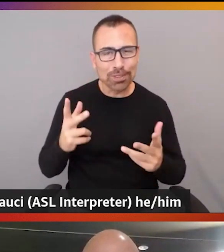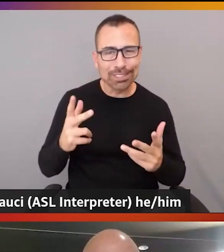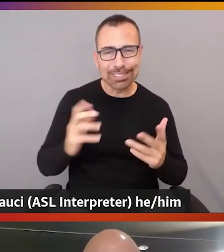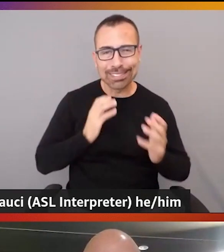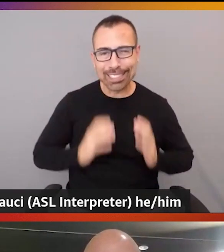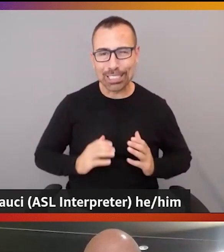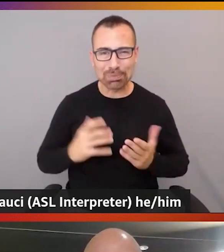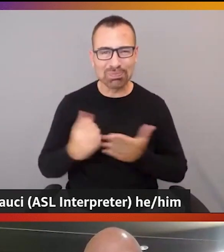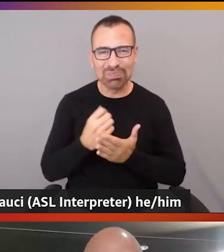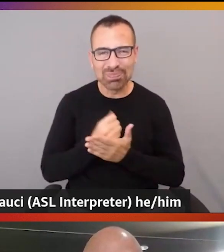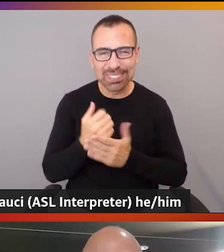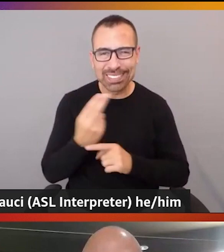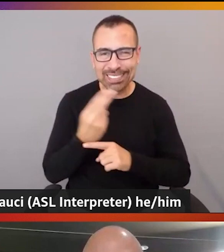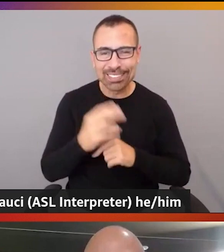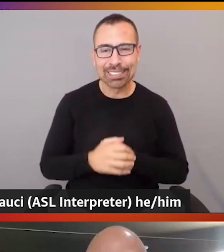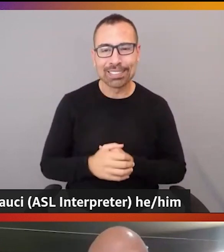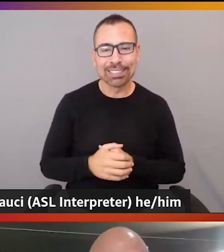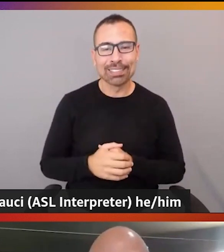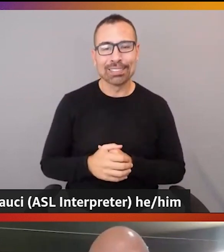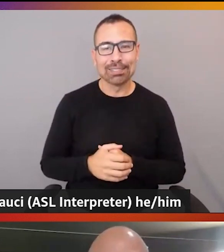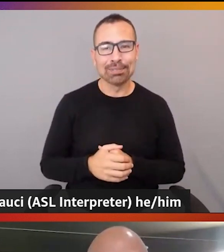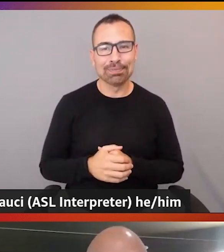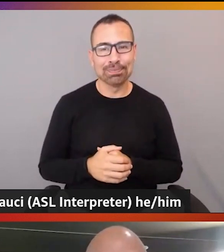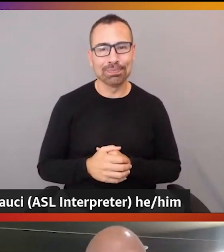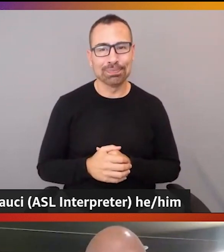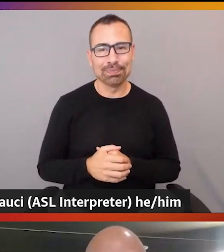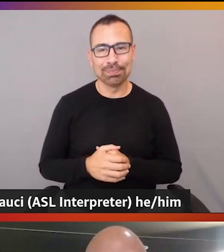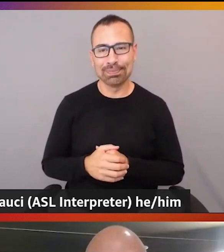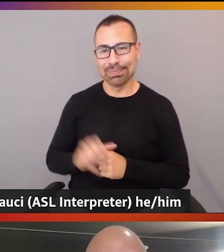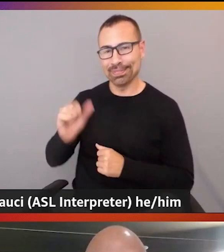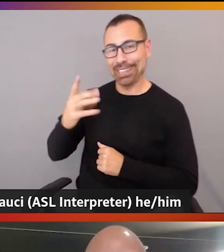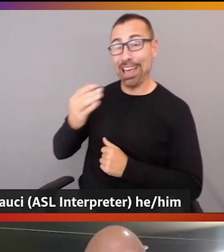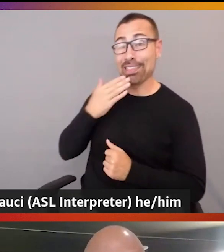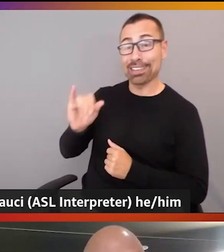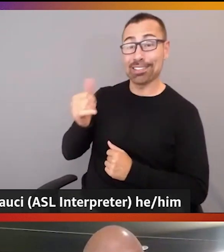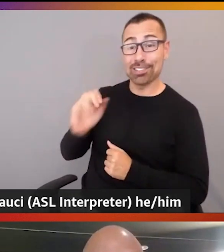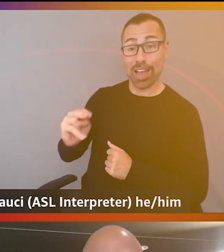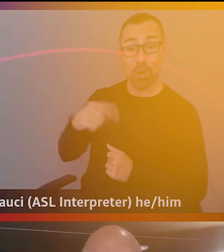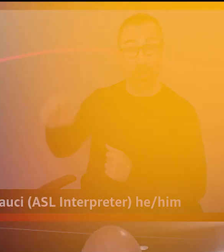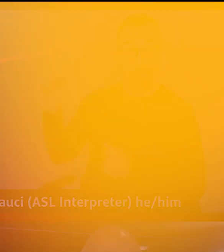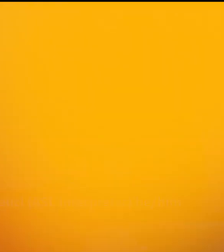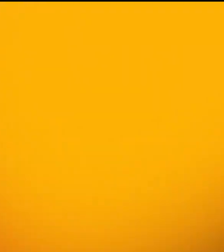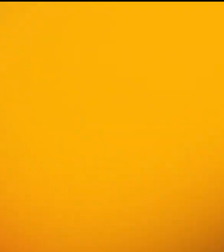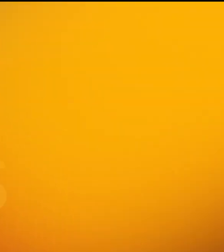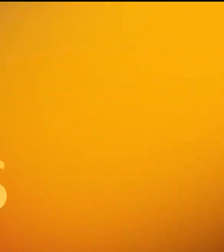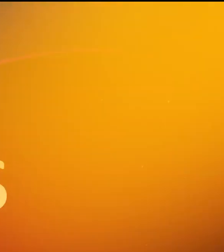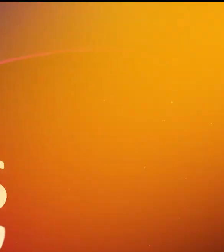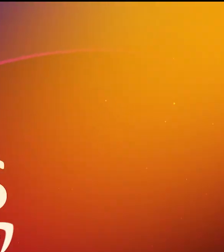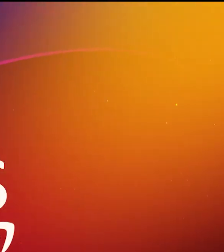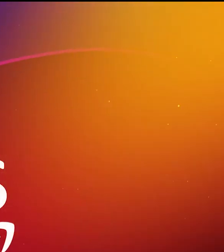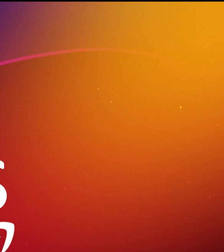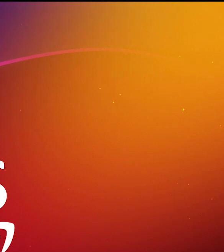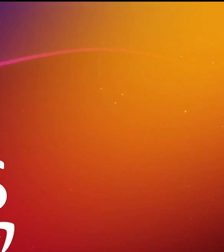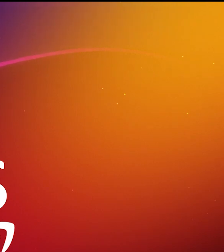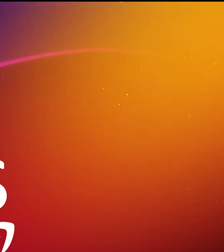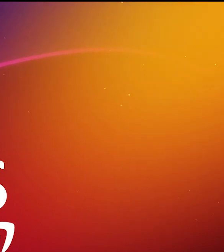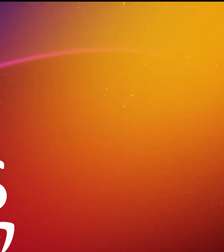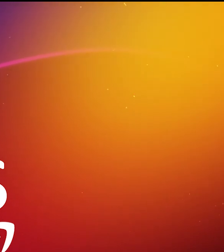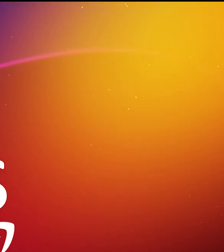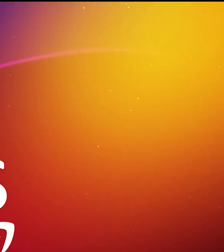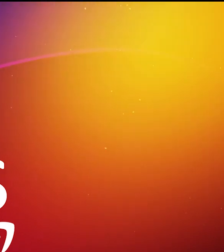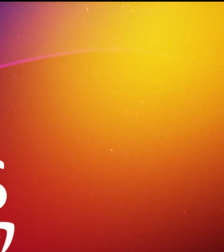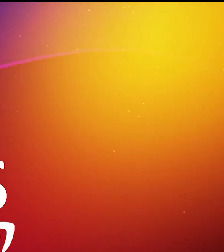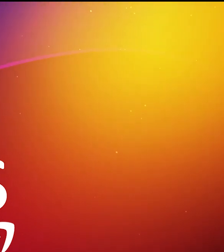John, thank you so much for being on with us. And we'll be right back. This is AWS On Air live from reInvent in Las Vegas.